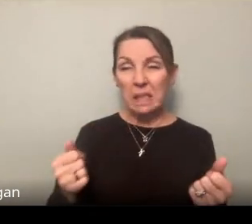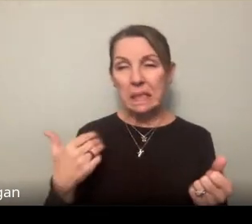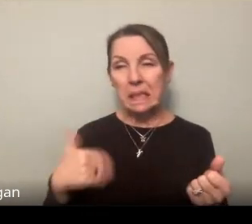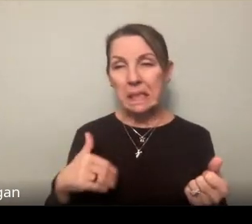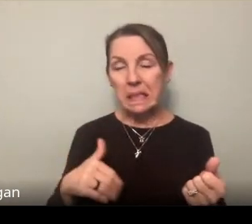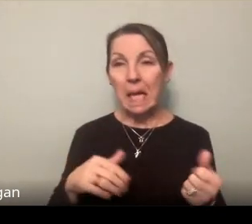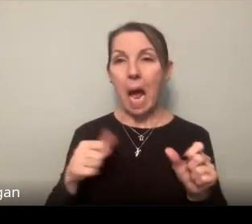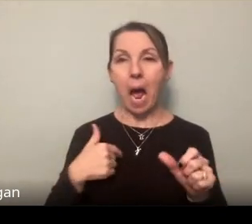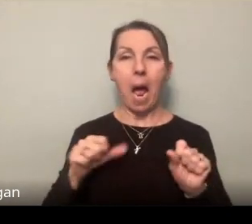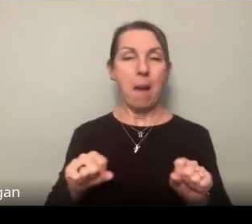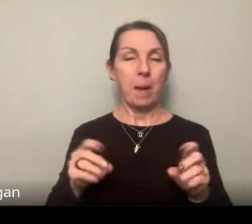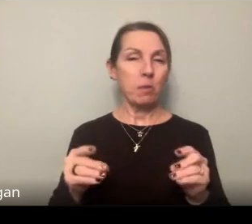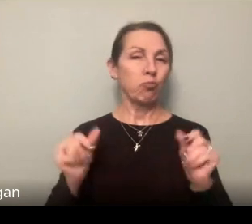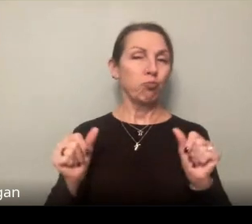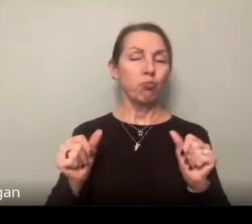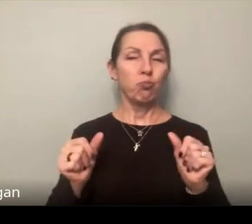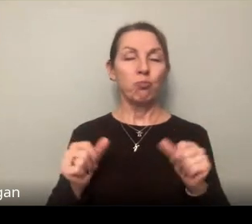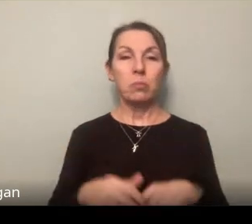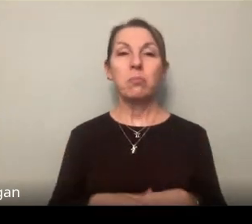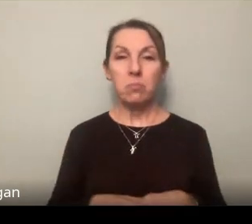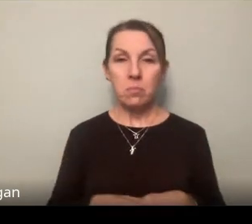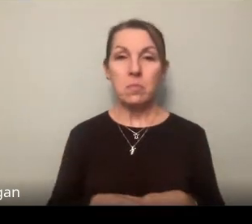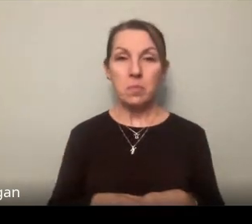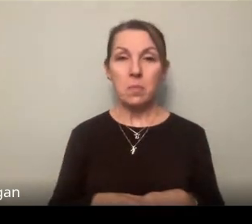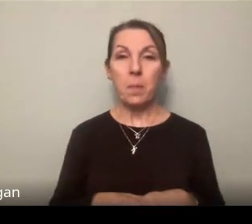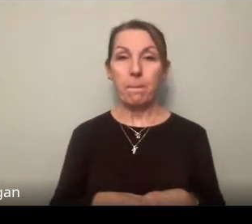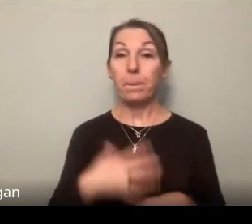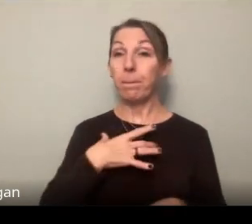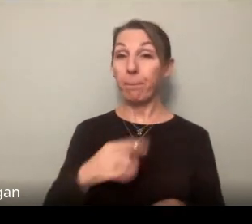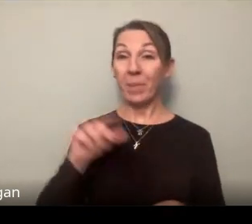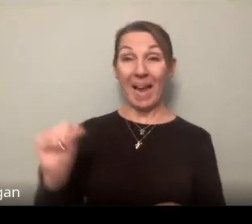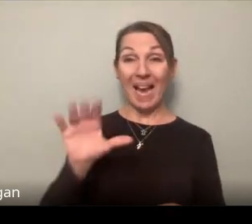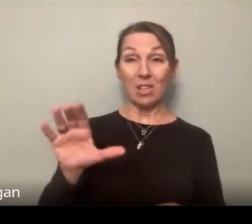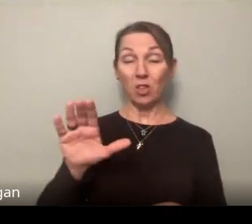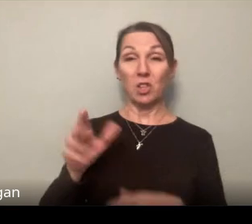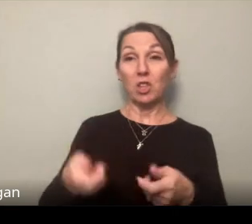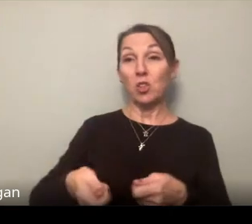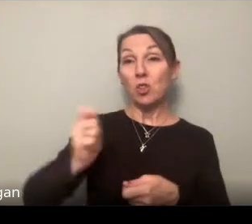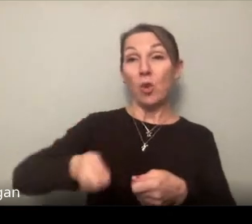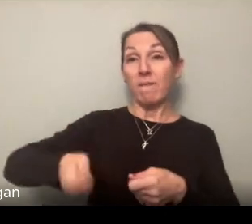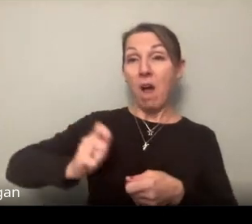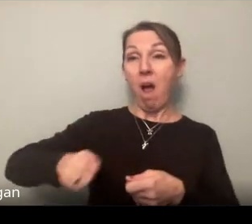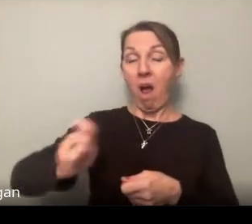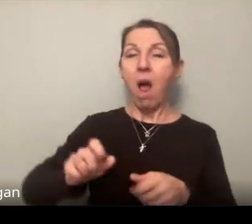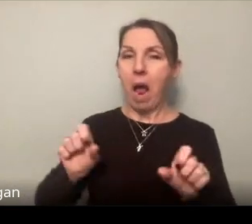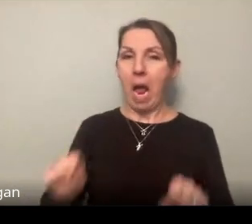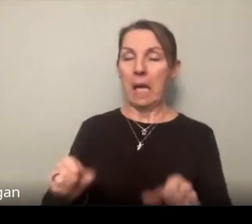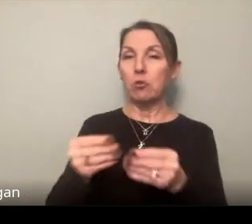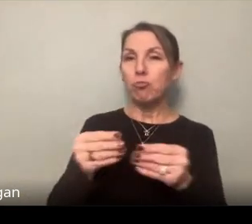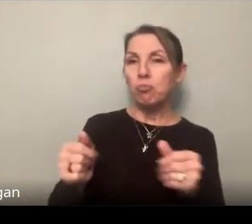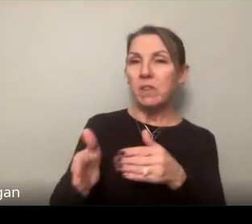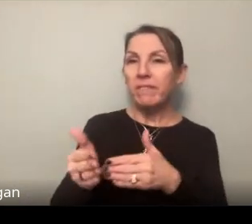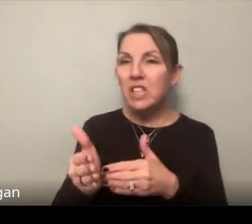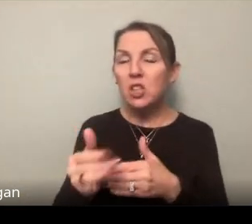I'm able to defrost it pretty quickly. Right. And so I like the Asian stir fry one because I could just defrost some fish or